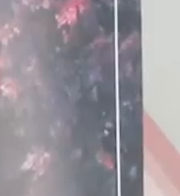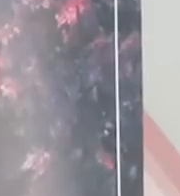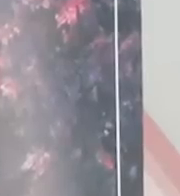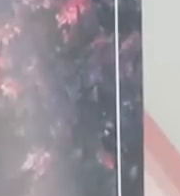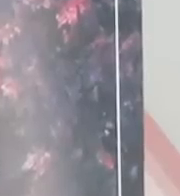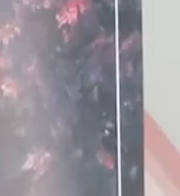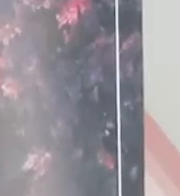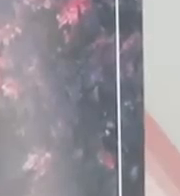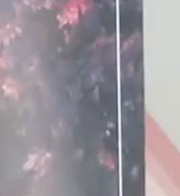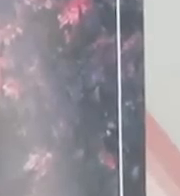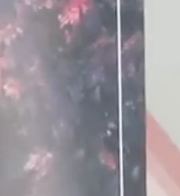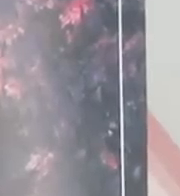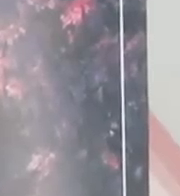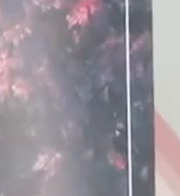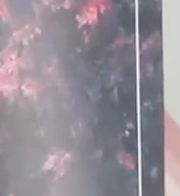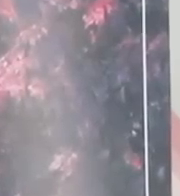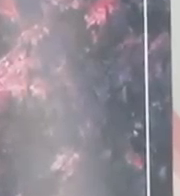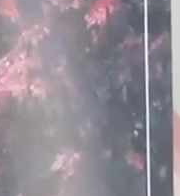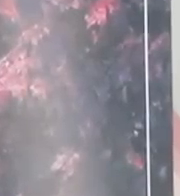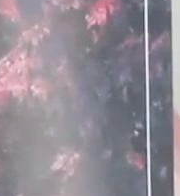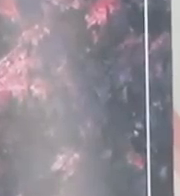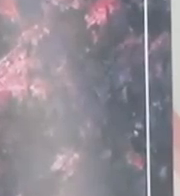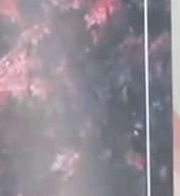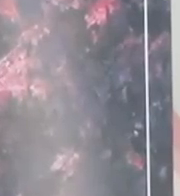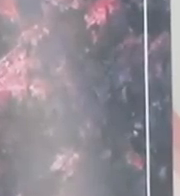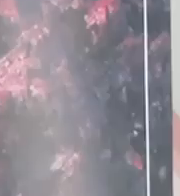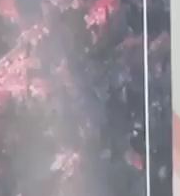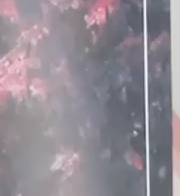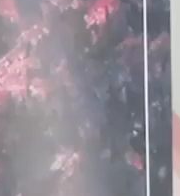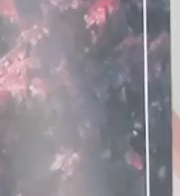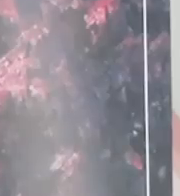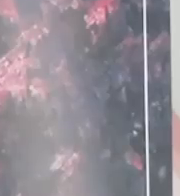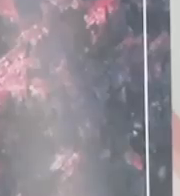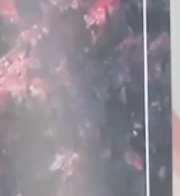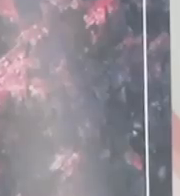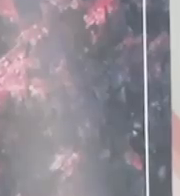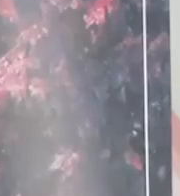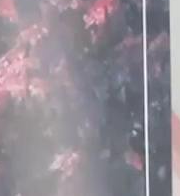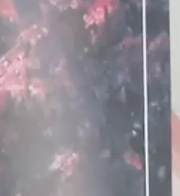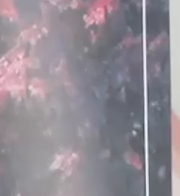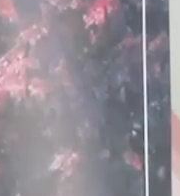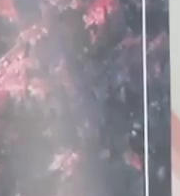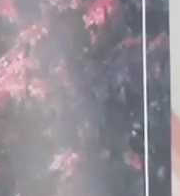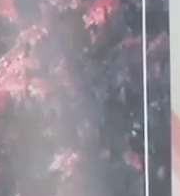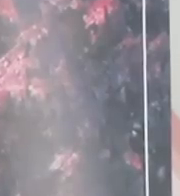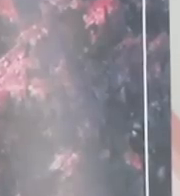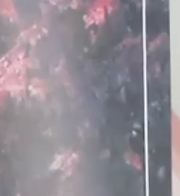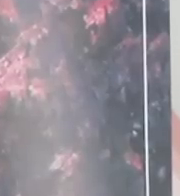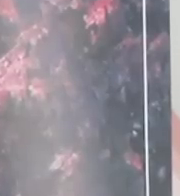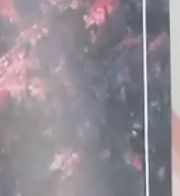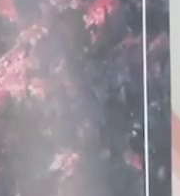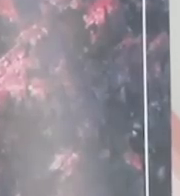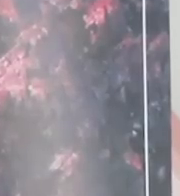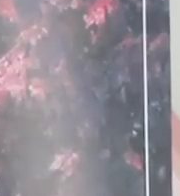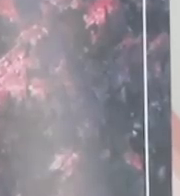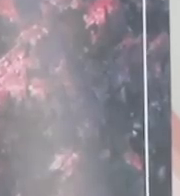Lipa na M-Pesa. Then they can redeem that voucher and buy food for themselves and their families. So we appeal to each